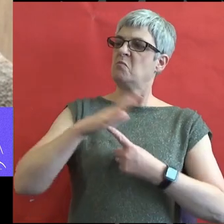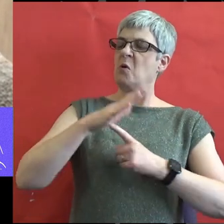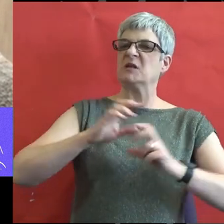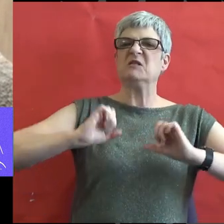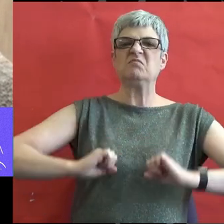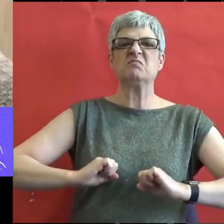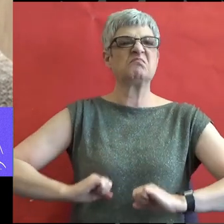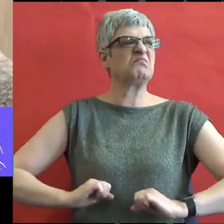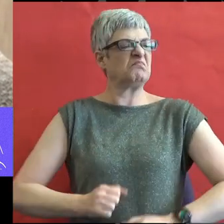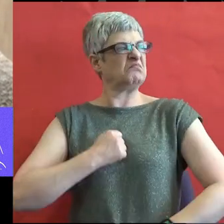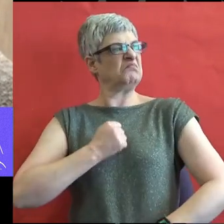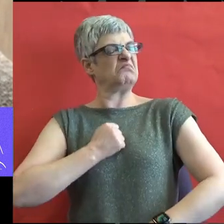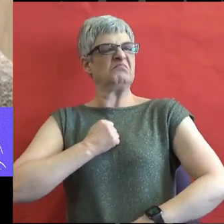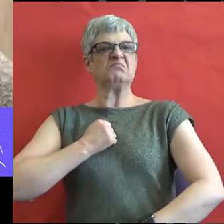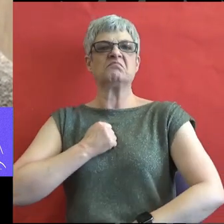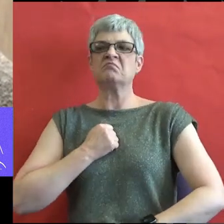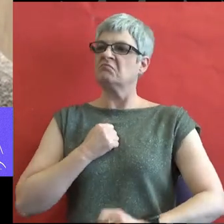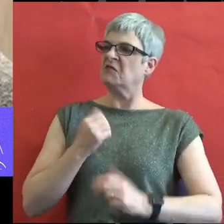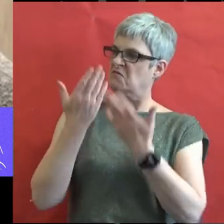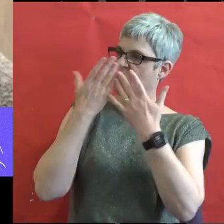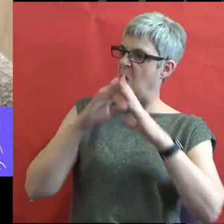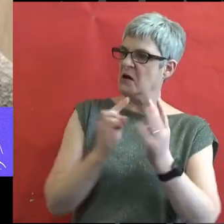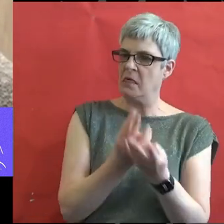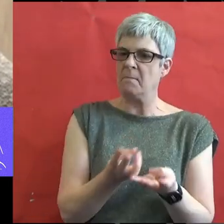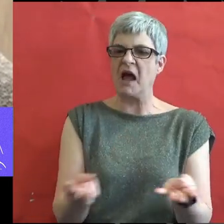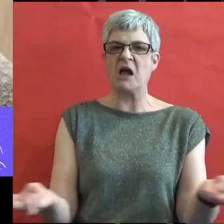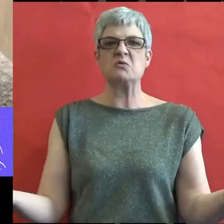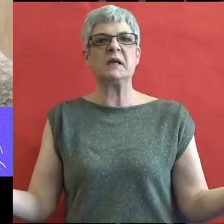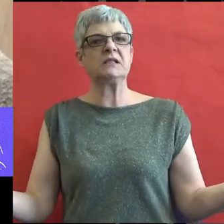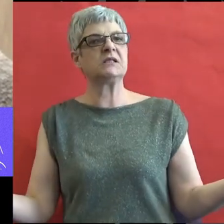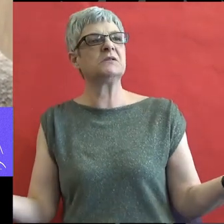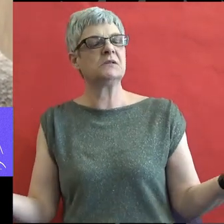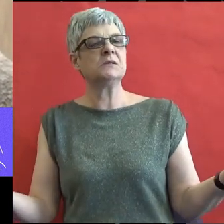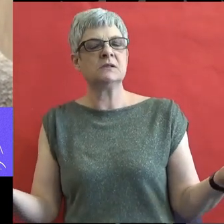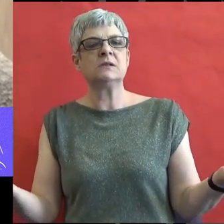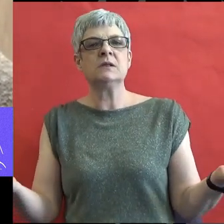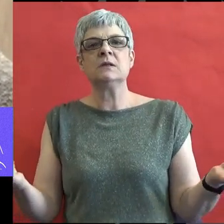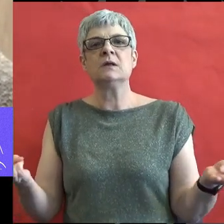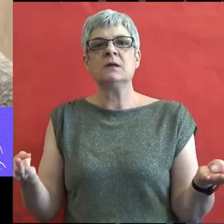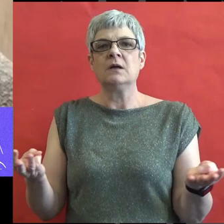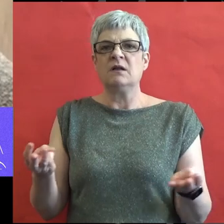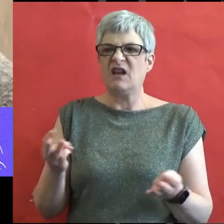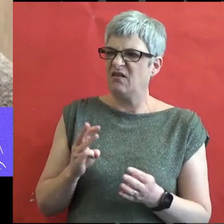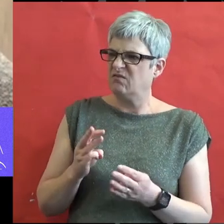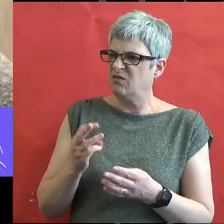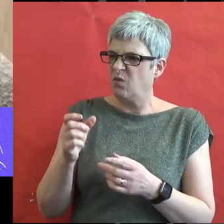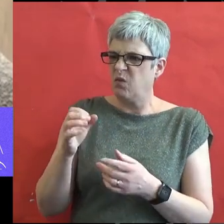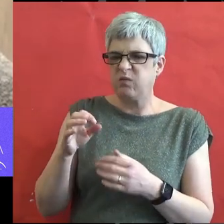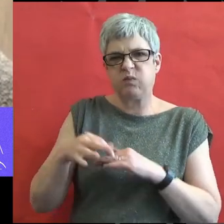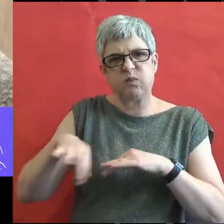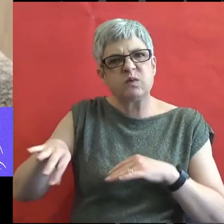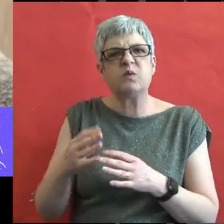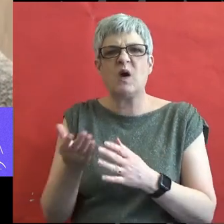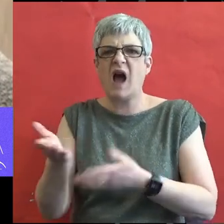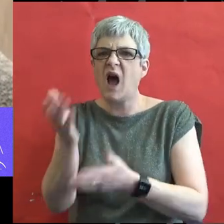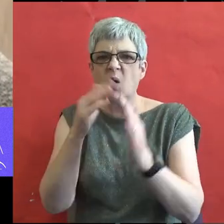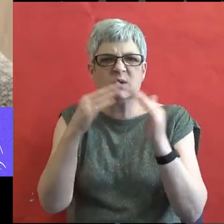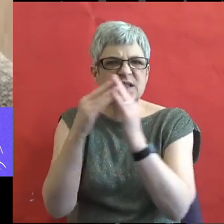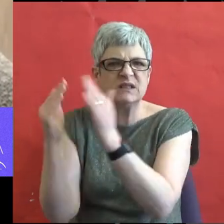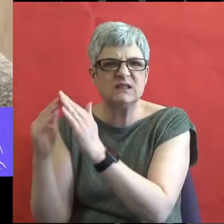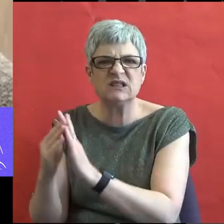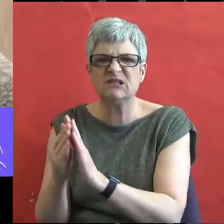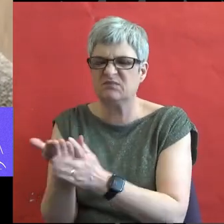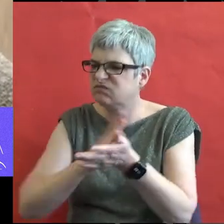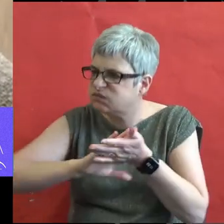the synagogue and the places of honour at banquets. They devour widows' houses, and for a